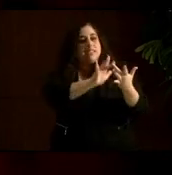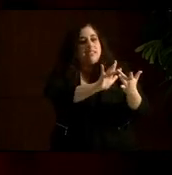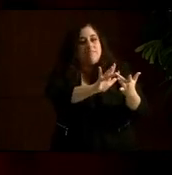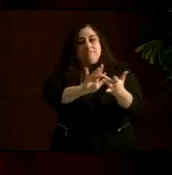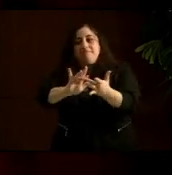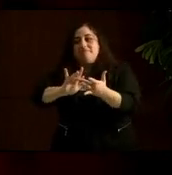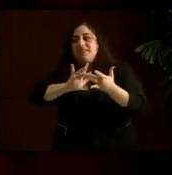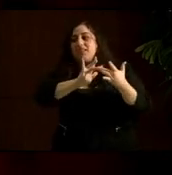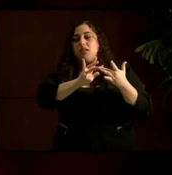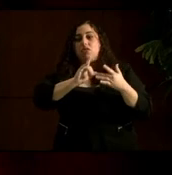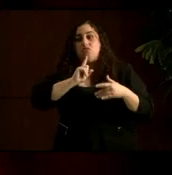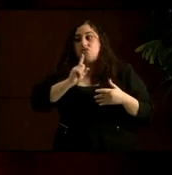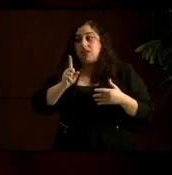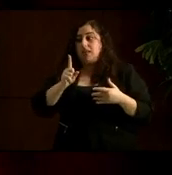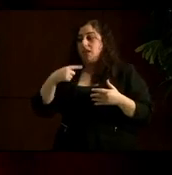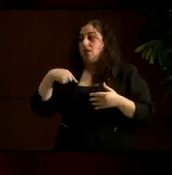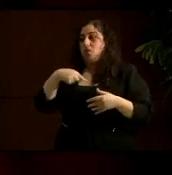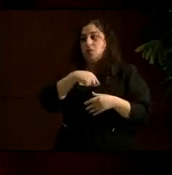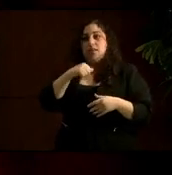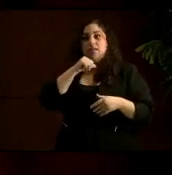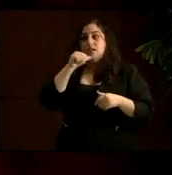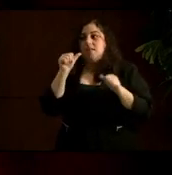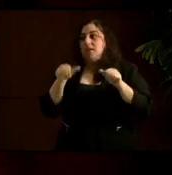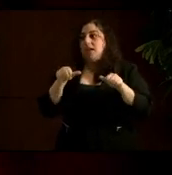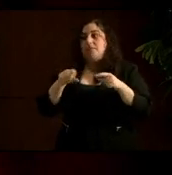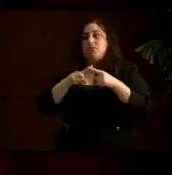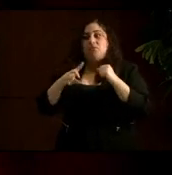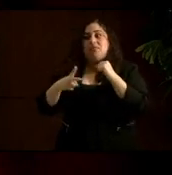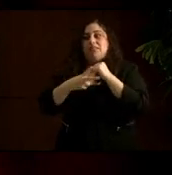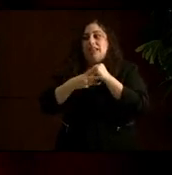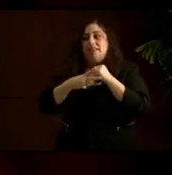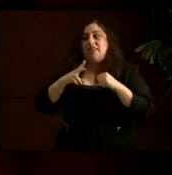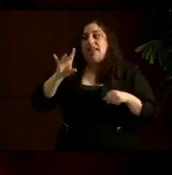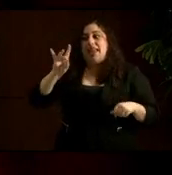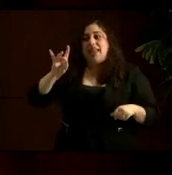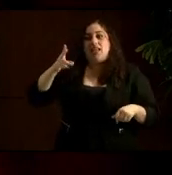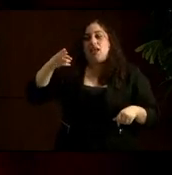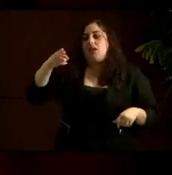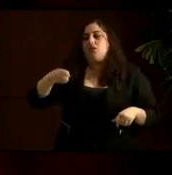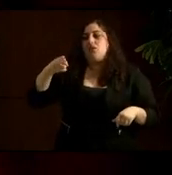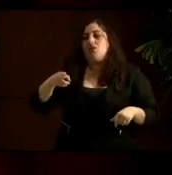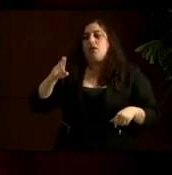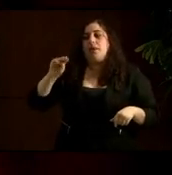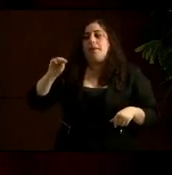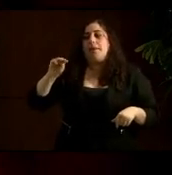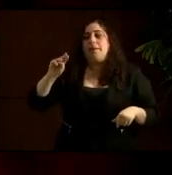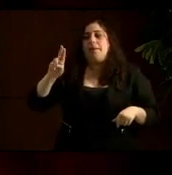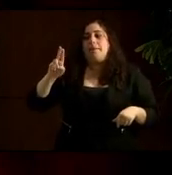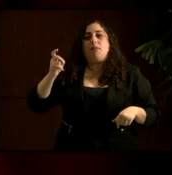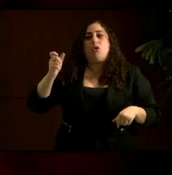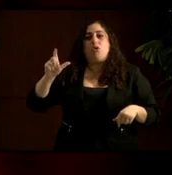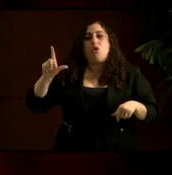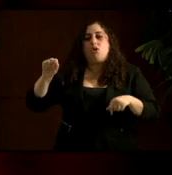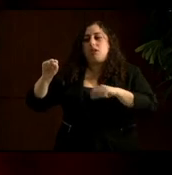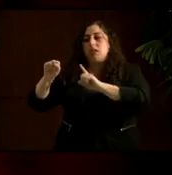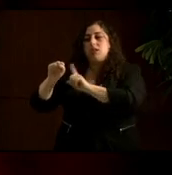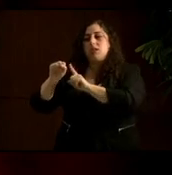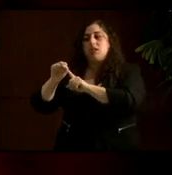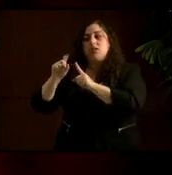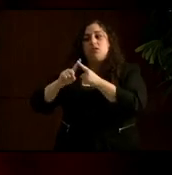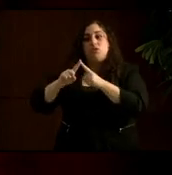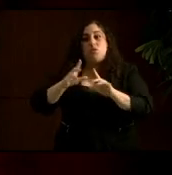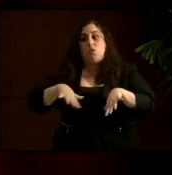able to save any of the university's 8 historic murals, hold successful public events for the anniversaries of Aztec